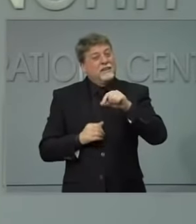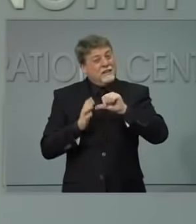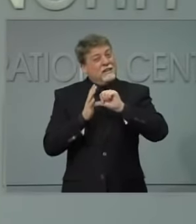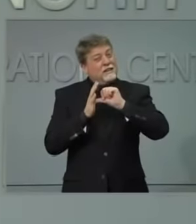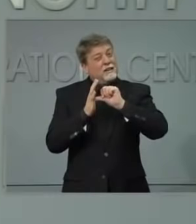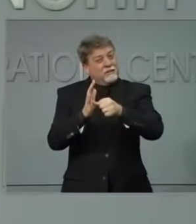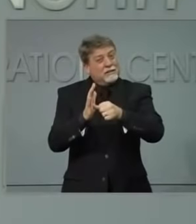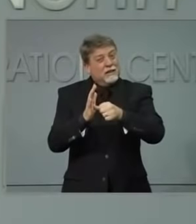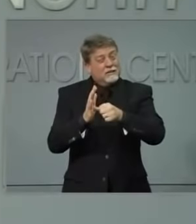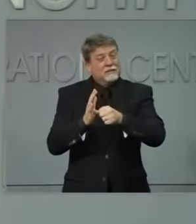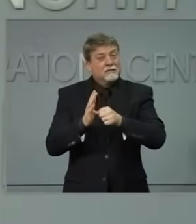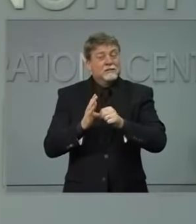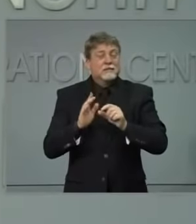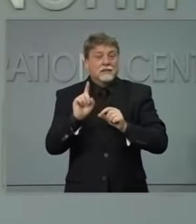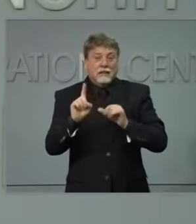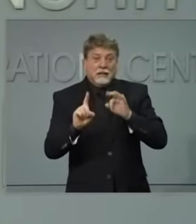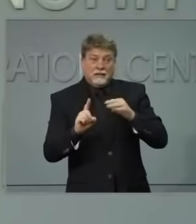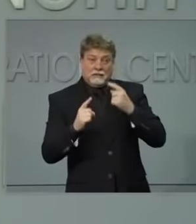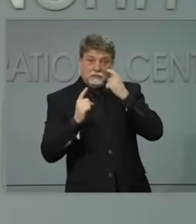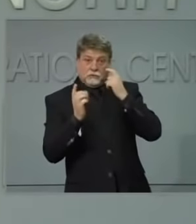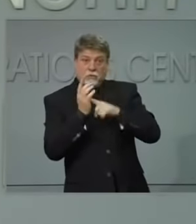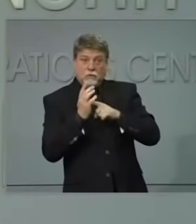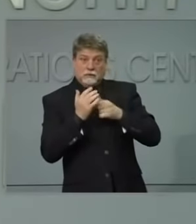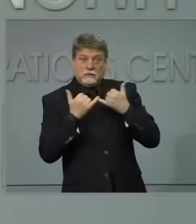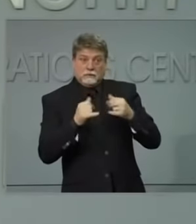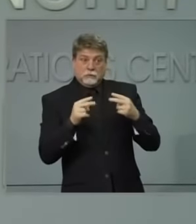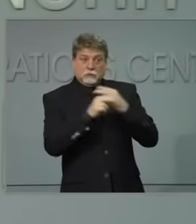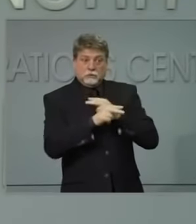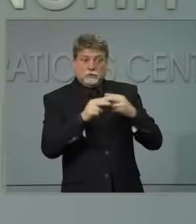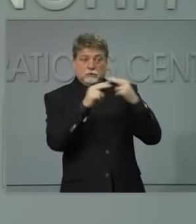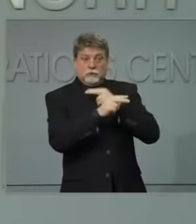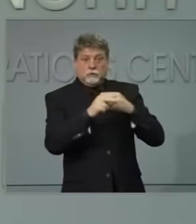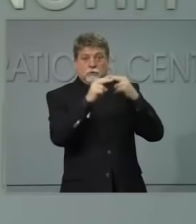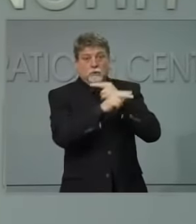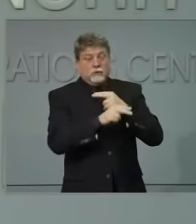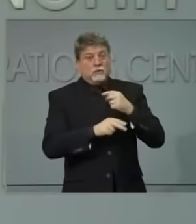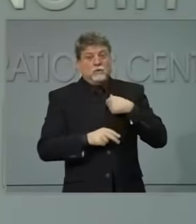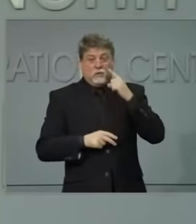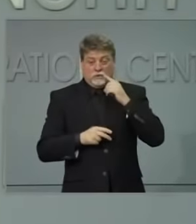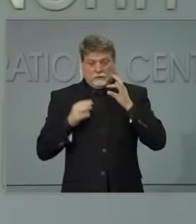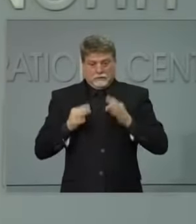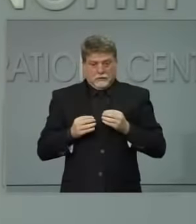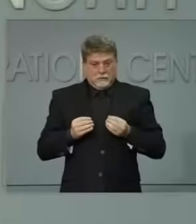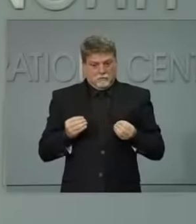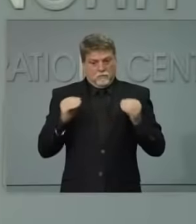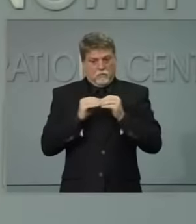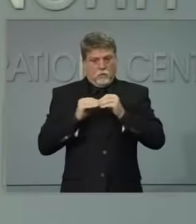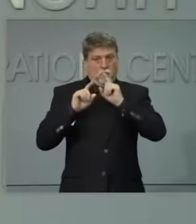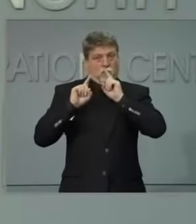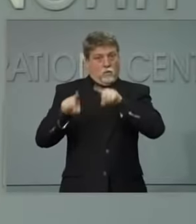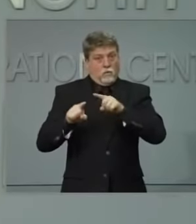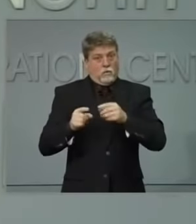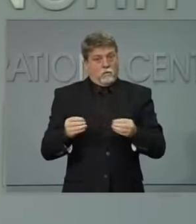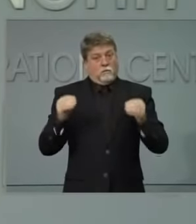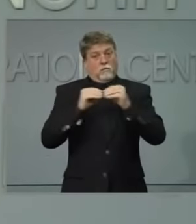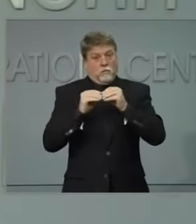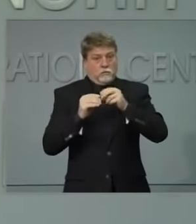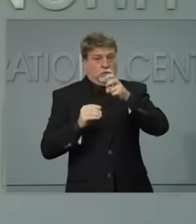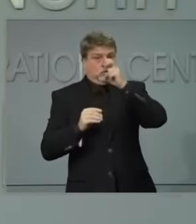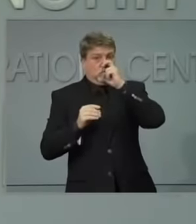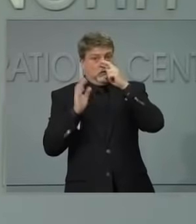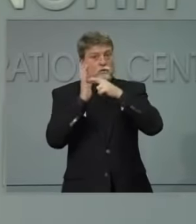we will do more if our trends do not improve. That means additional actions